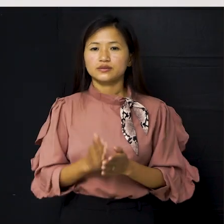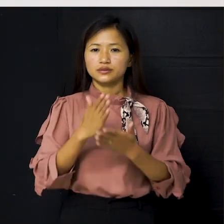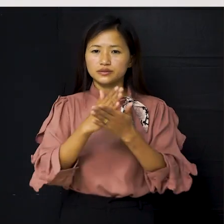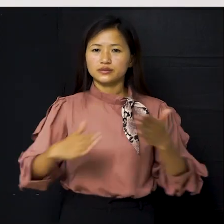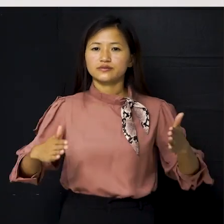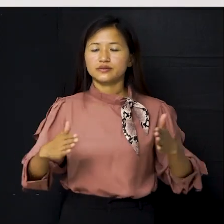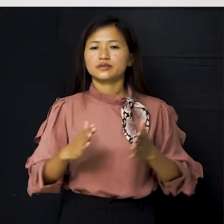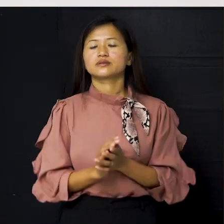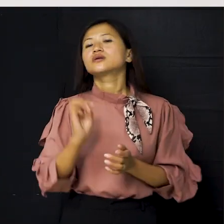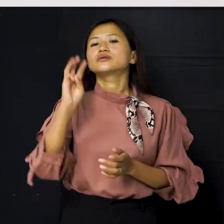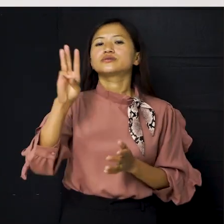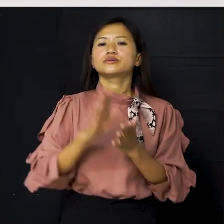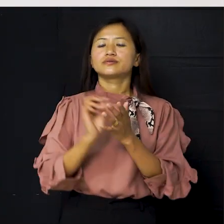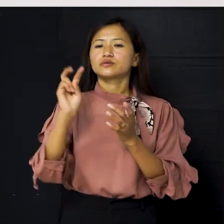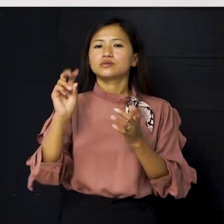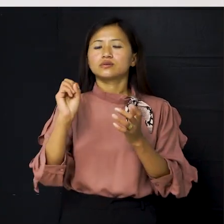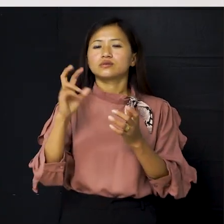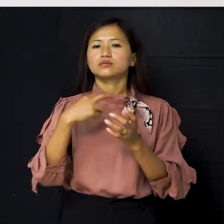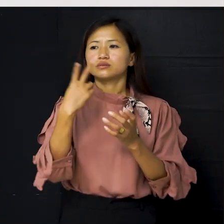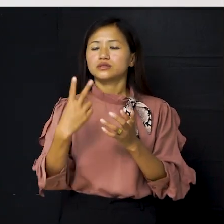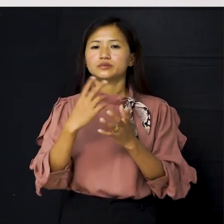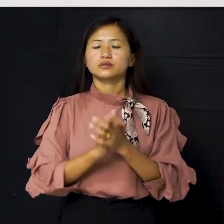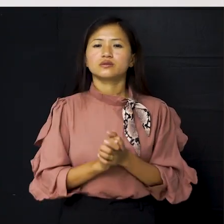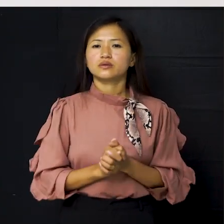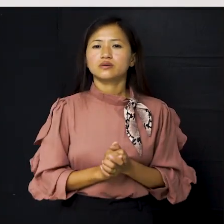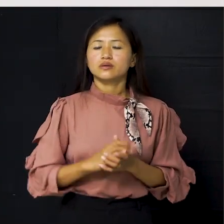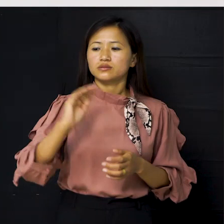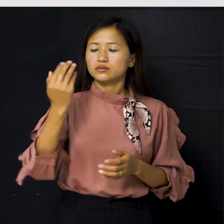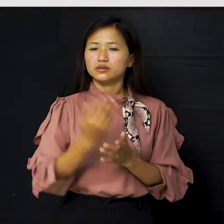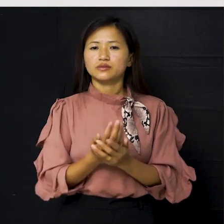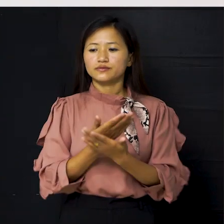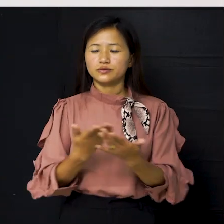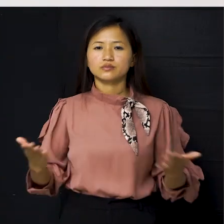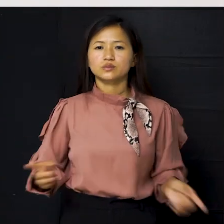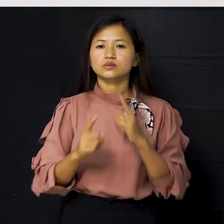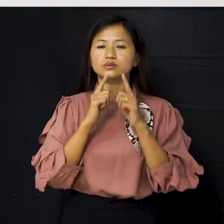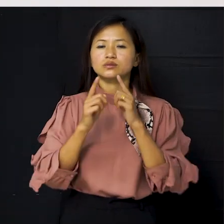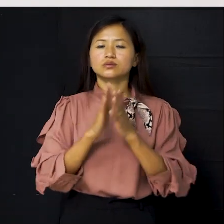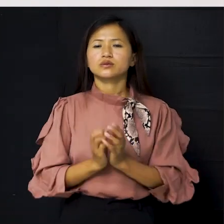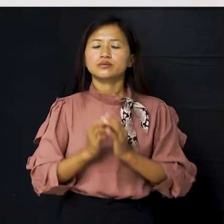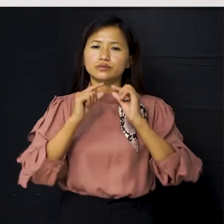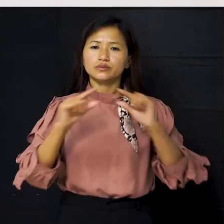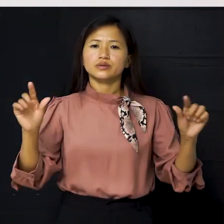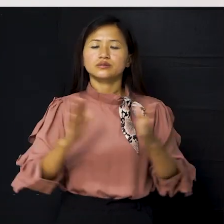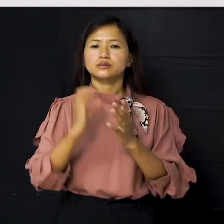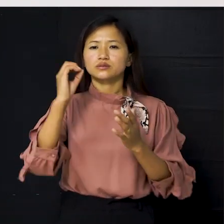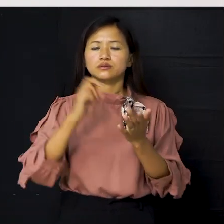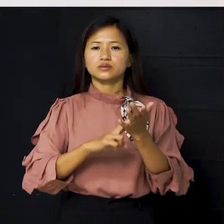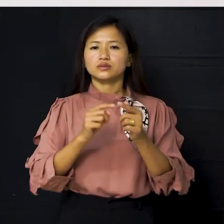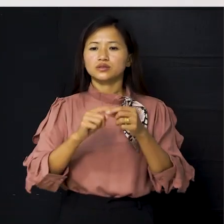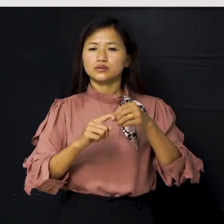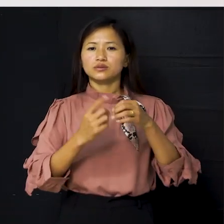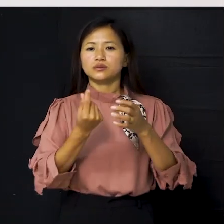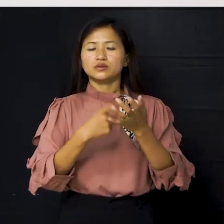divided into 3 volumes each. In these 3 volumes, some of them talks about the great conquest of this ruler, some